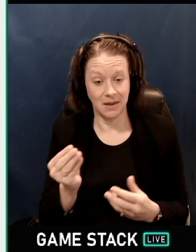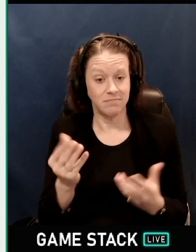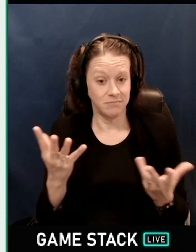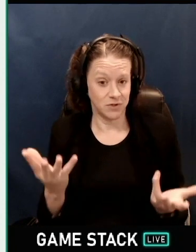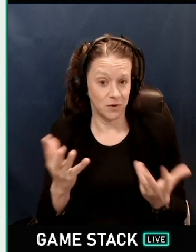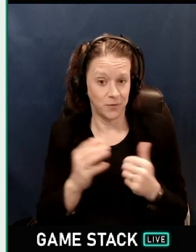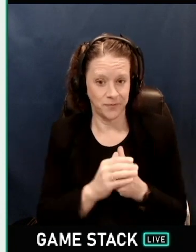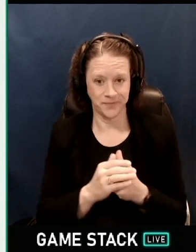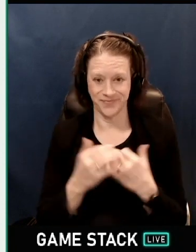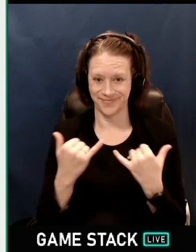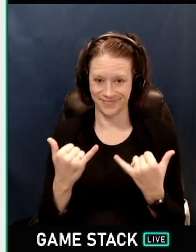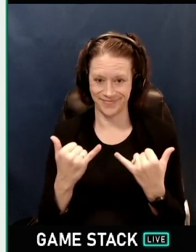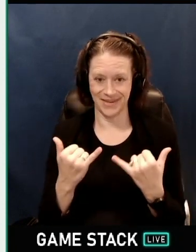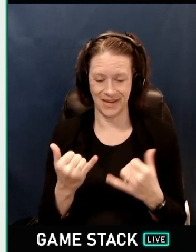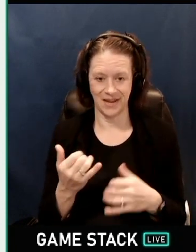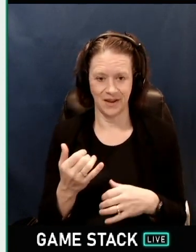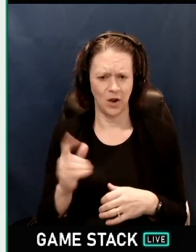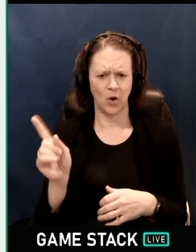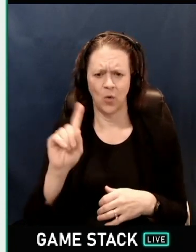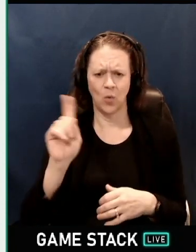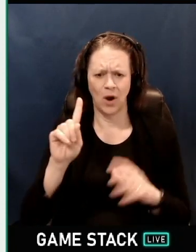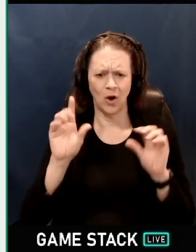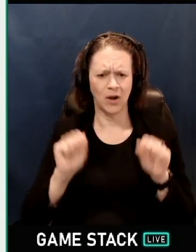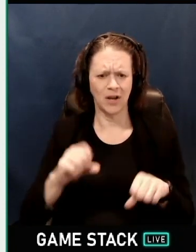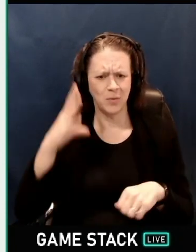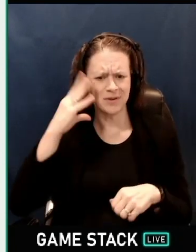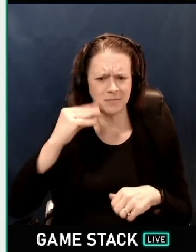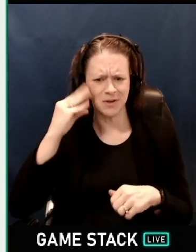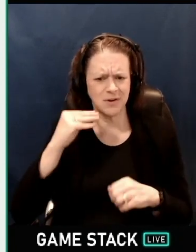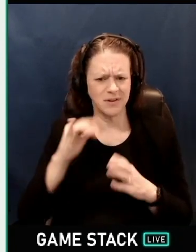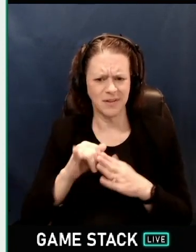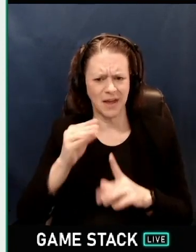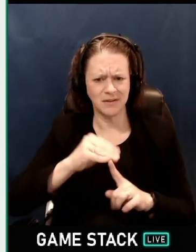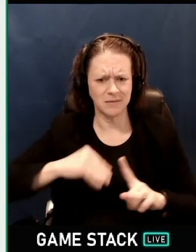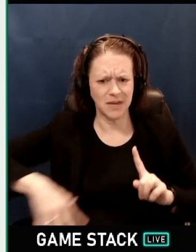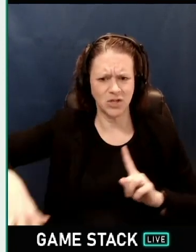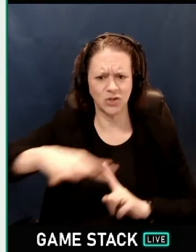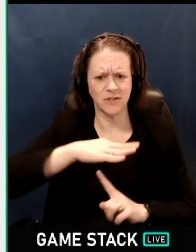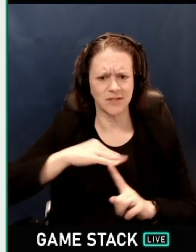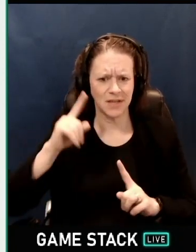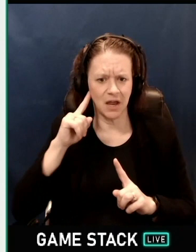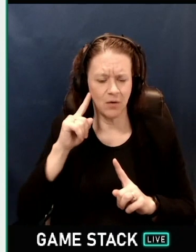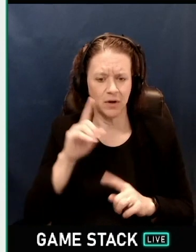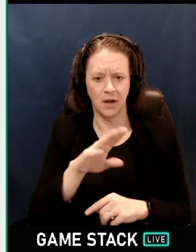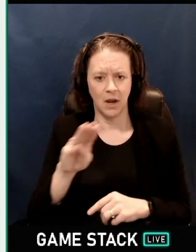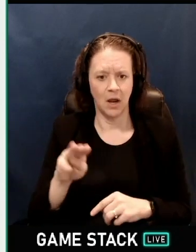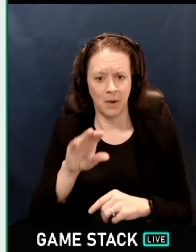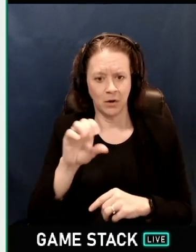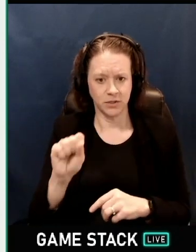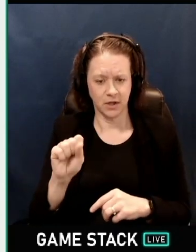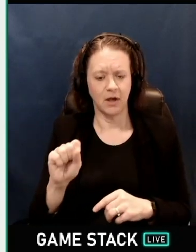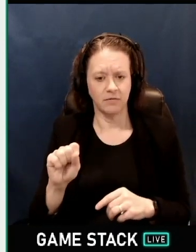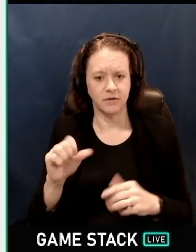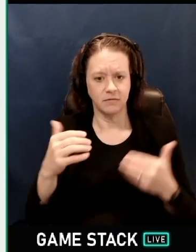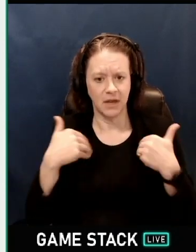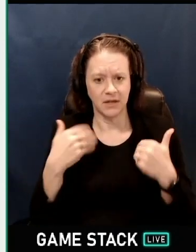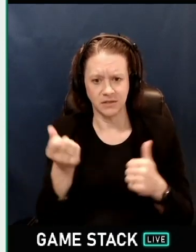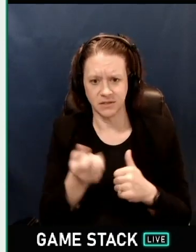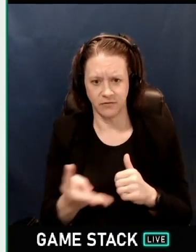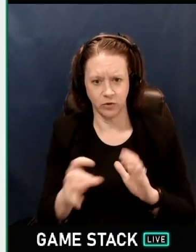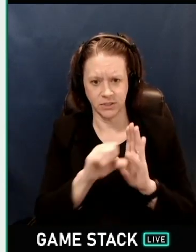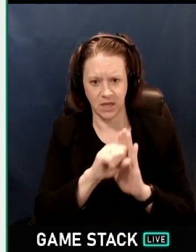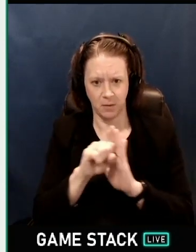now, where can you experience spatial sound? Microsoft has a number of samples and a bunch